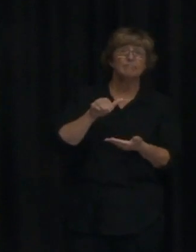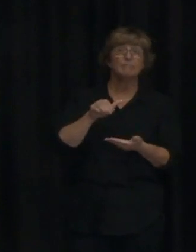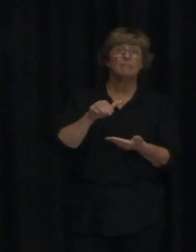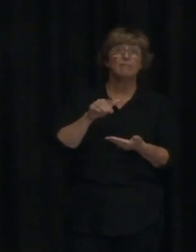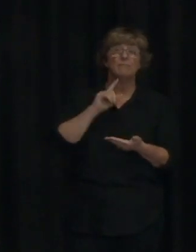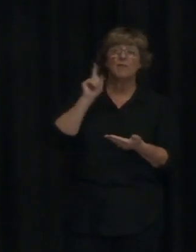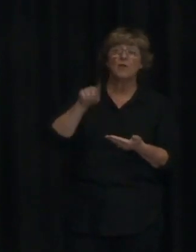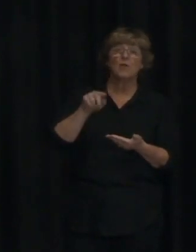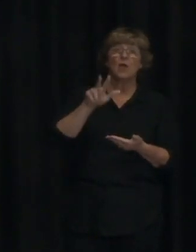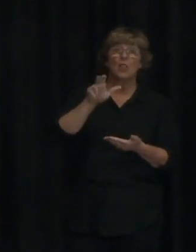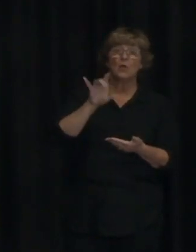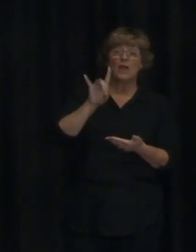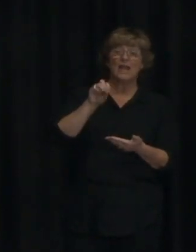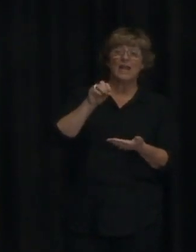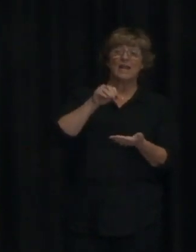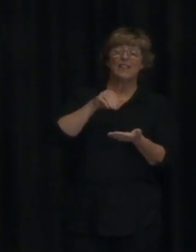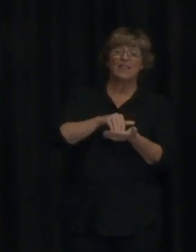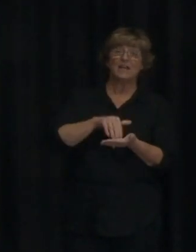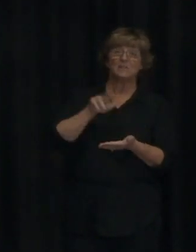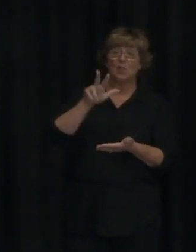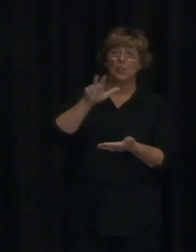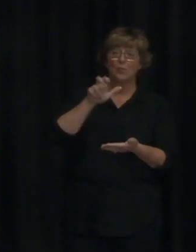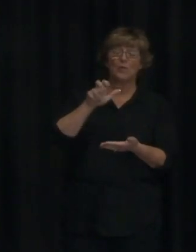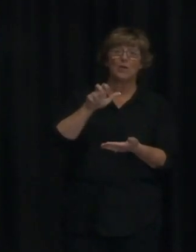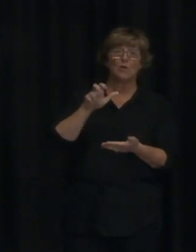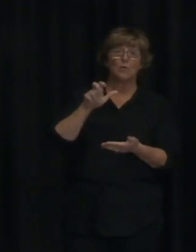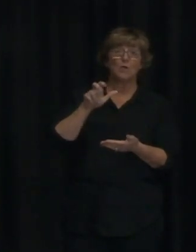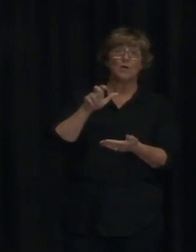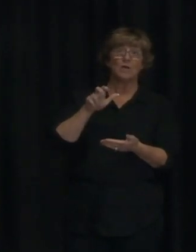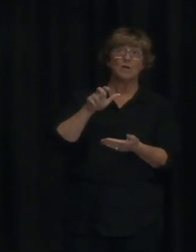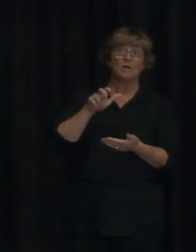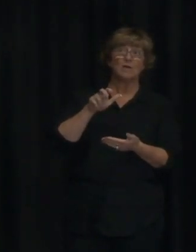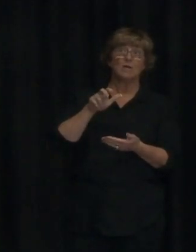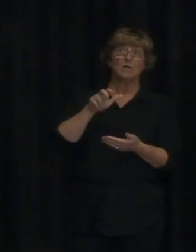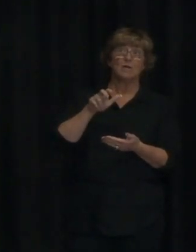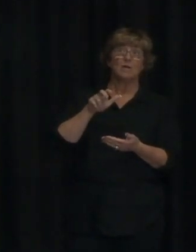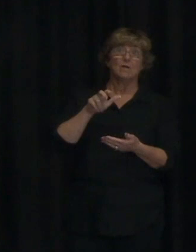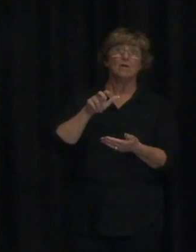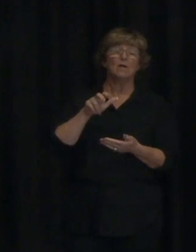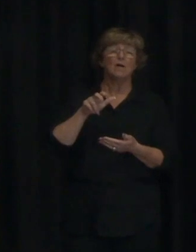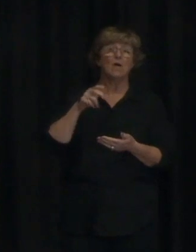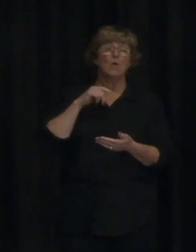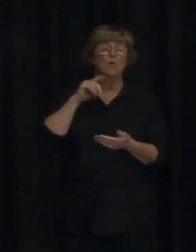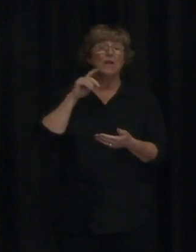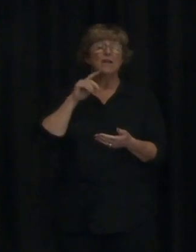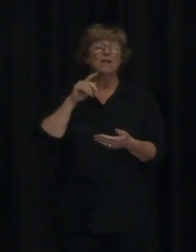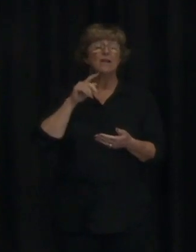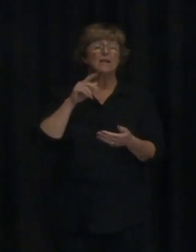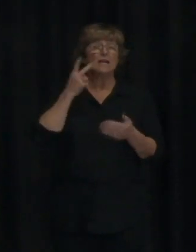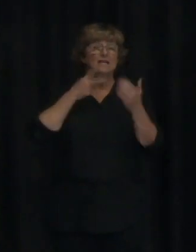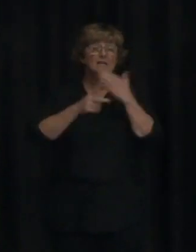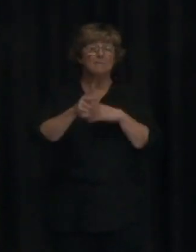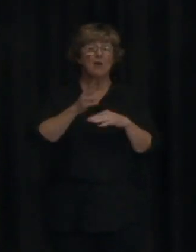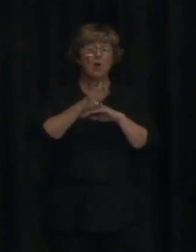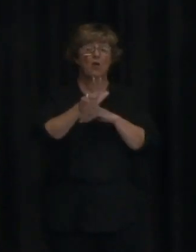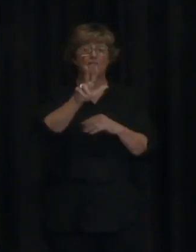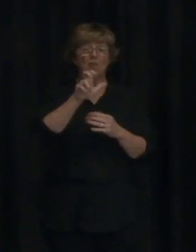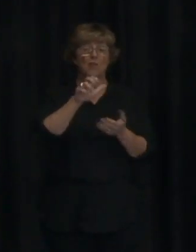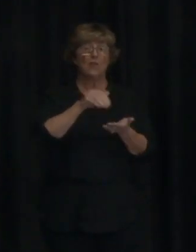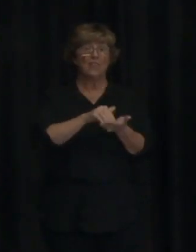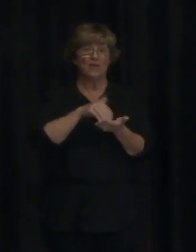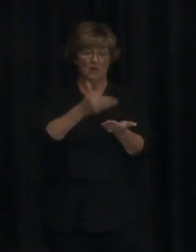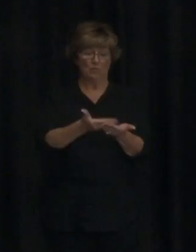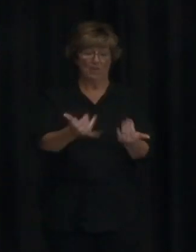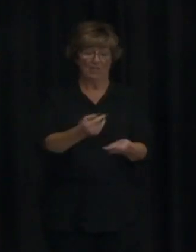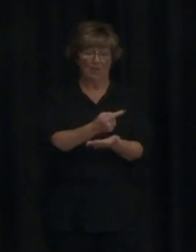order 380,300. We're anticipating a little over 300,000 arrive at the rest of the week. The reason I mention that is to